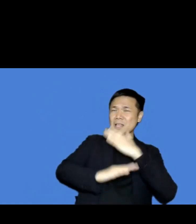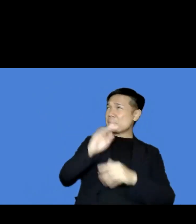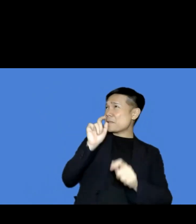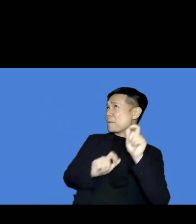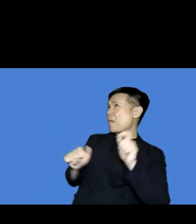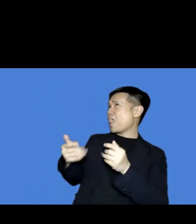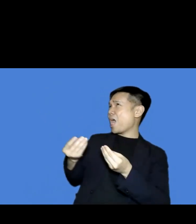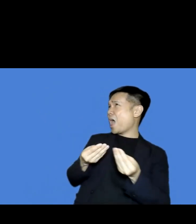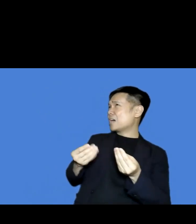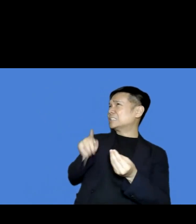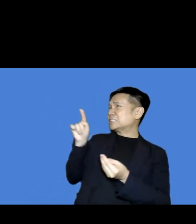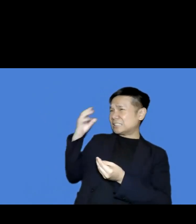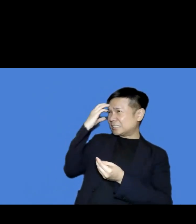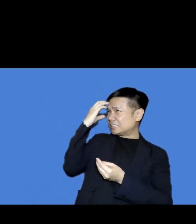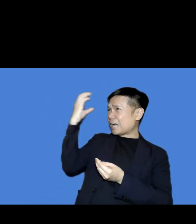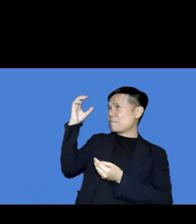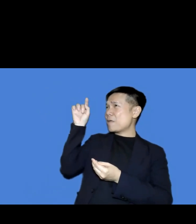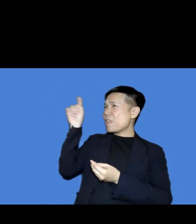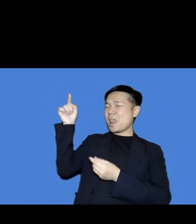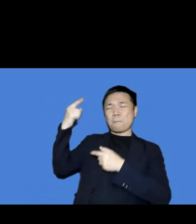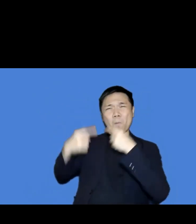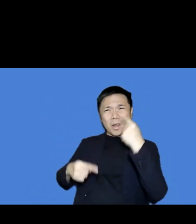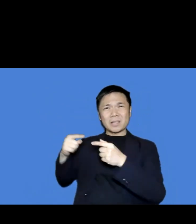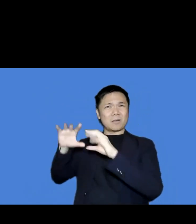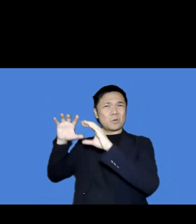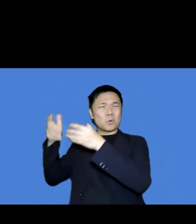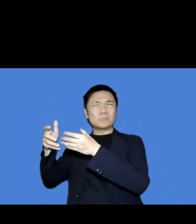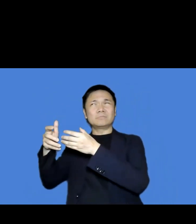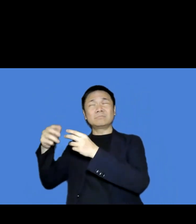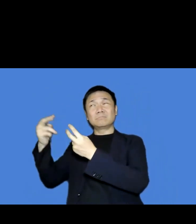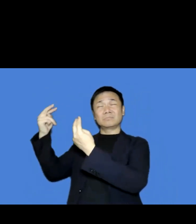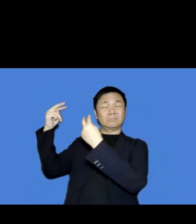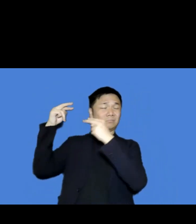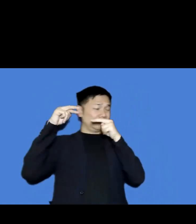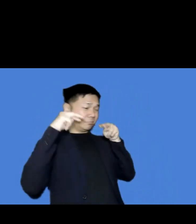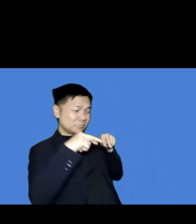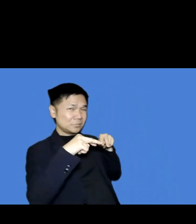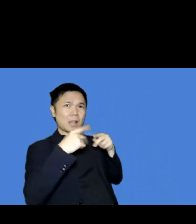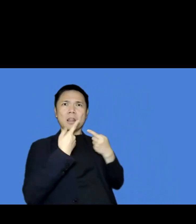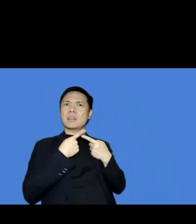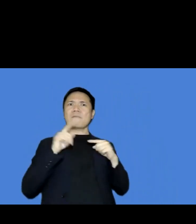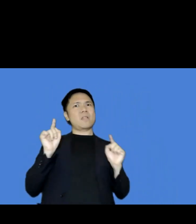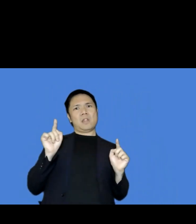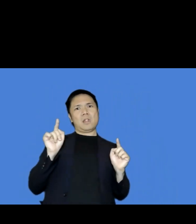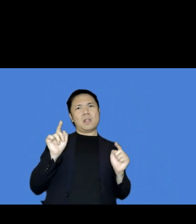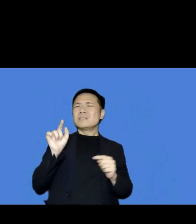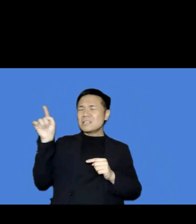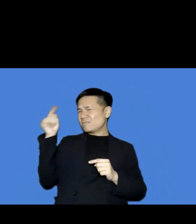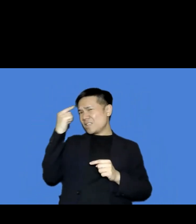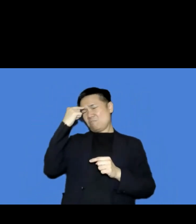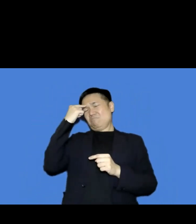what the governments or the political parties think. It is not something which you could limit